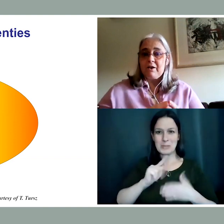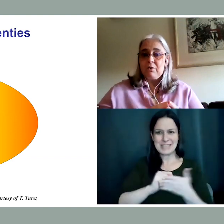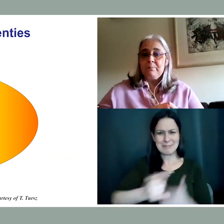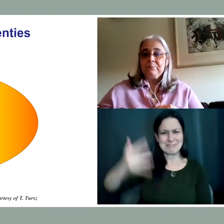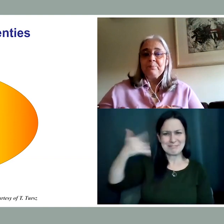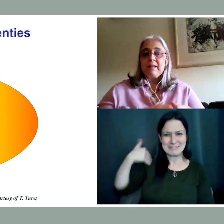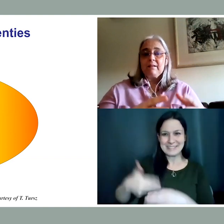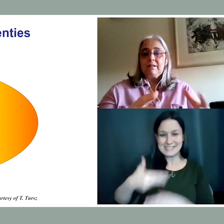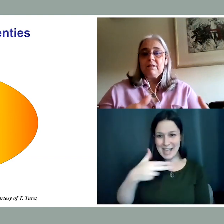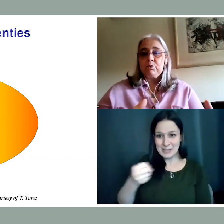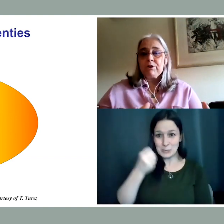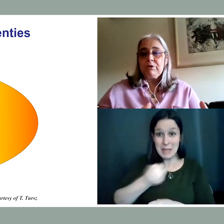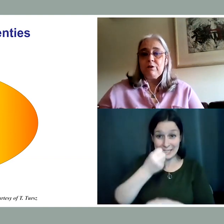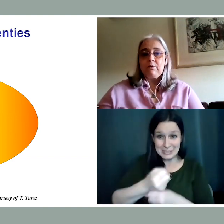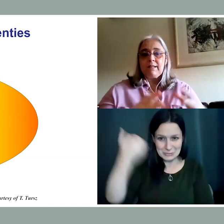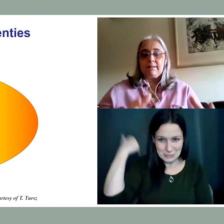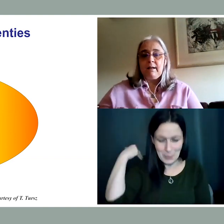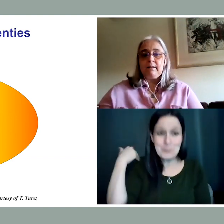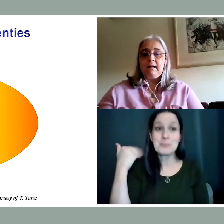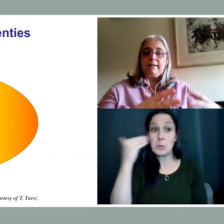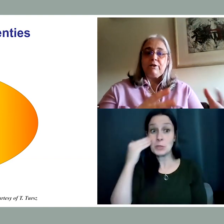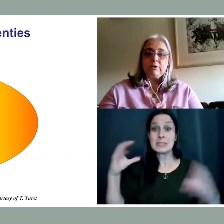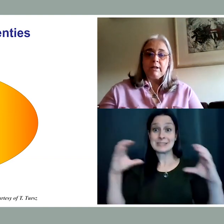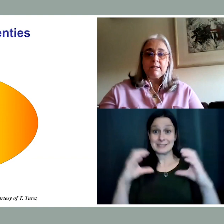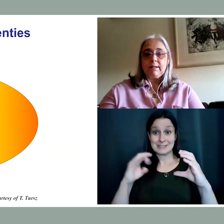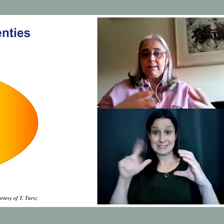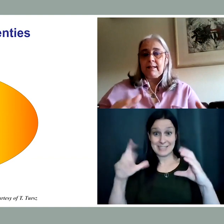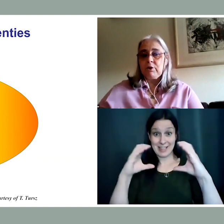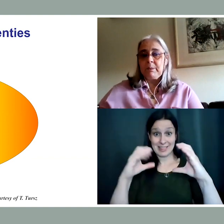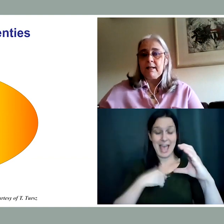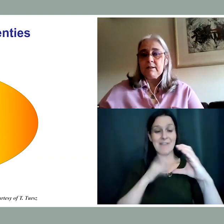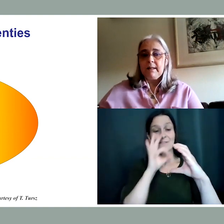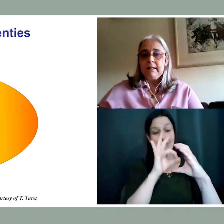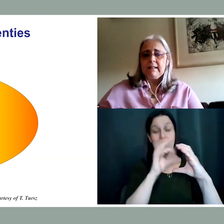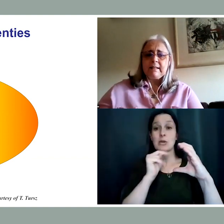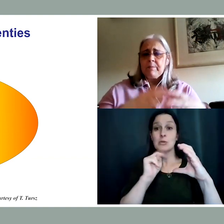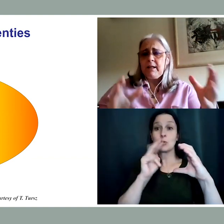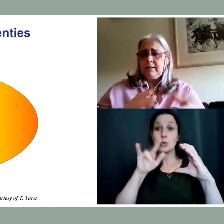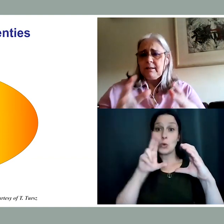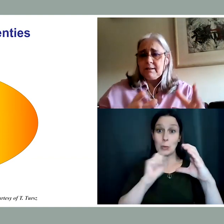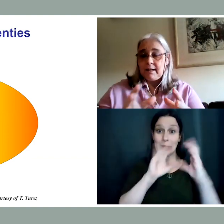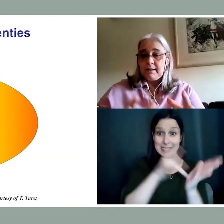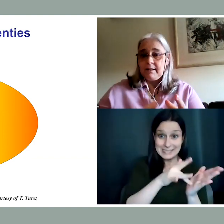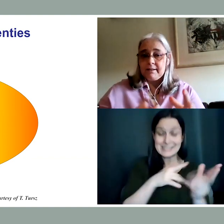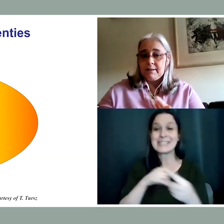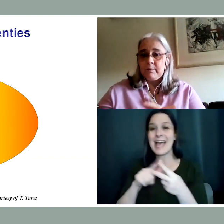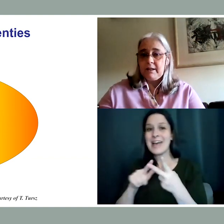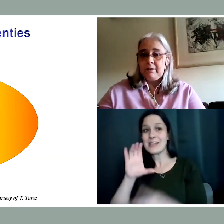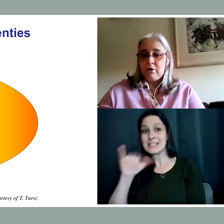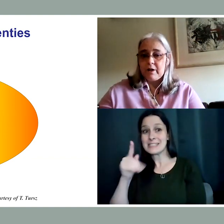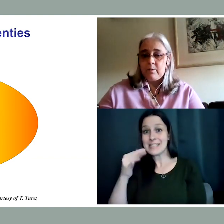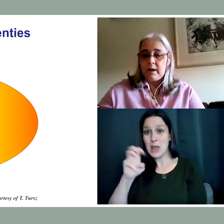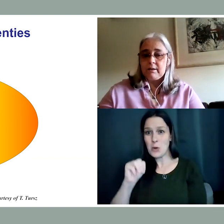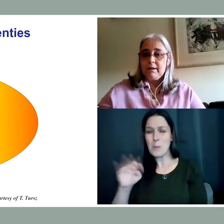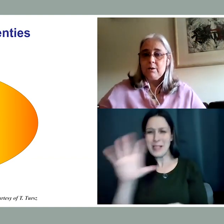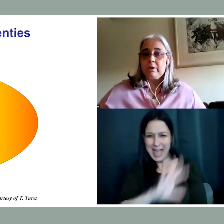years ago. This is what you knew. A cell had a nucleus and a cytoplasm and something inside there that we didn't